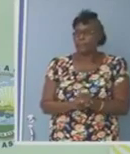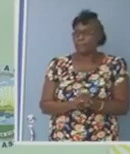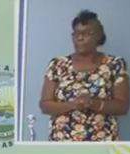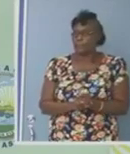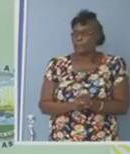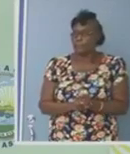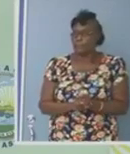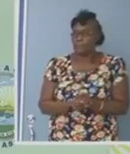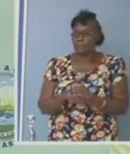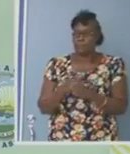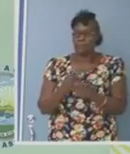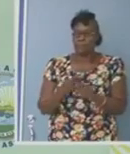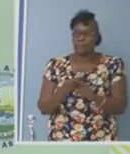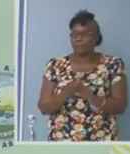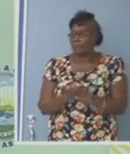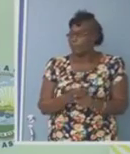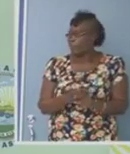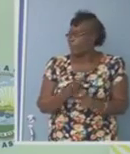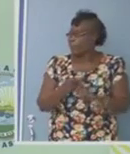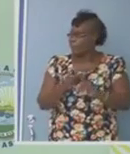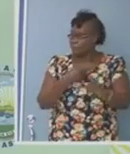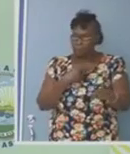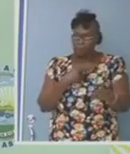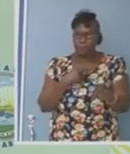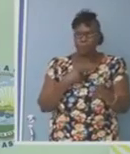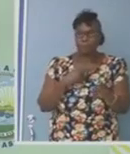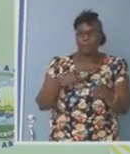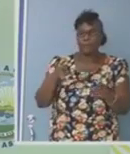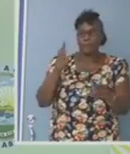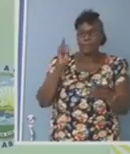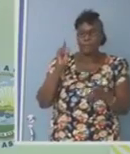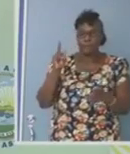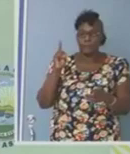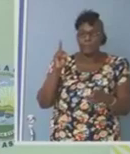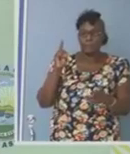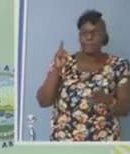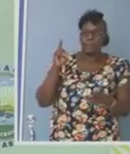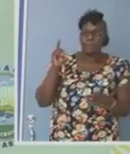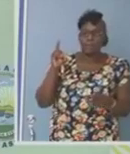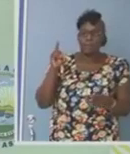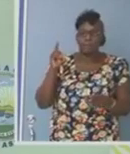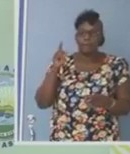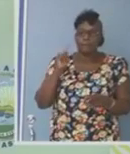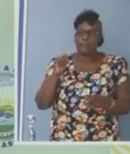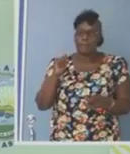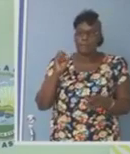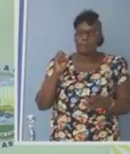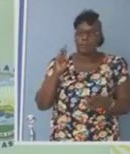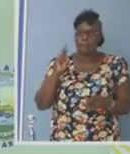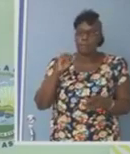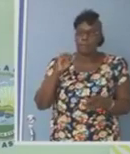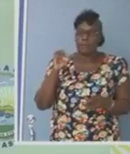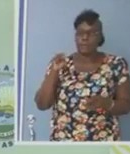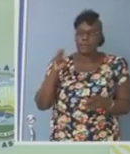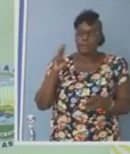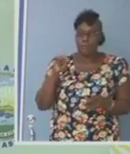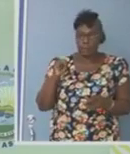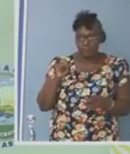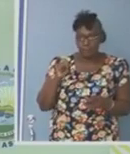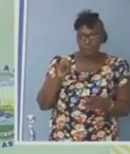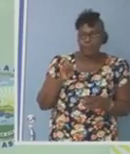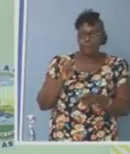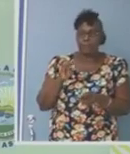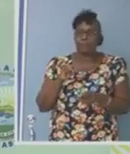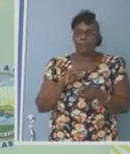And from the level of the Division of Tourism and Transportation, they would have taken the initiative through the Chief Secretary